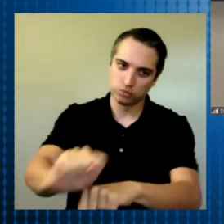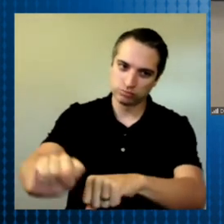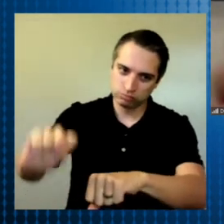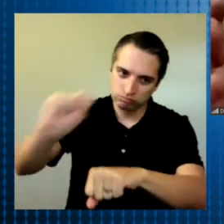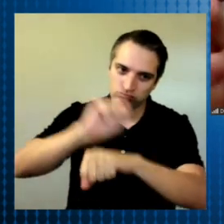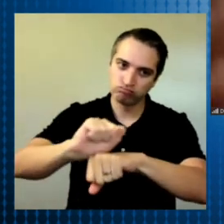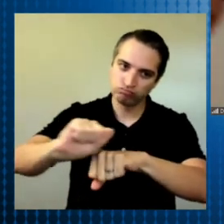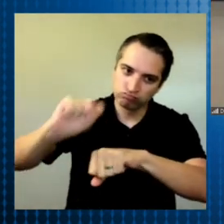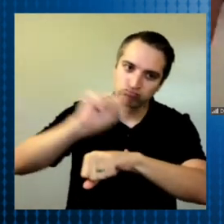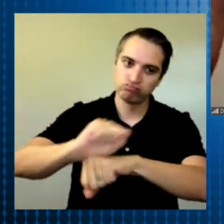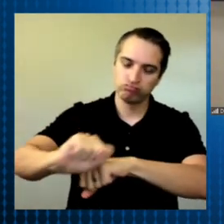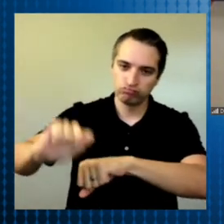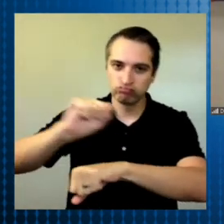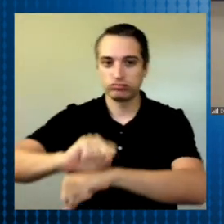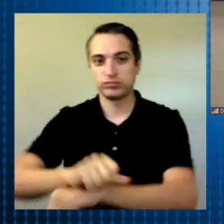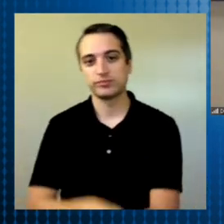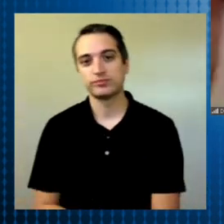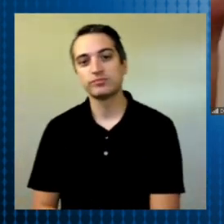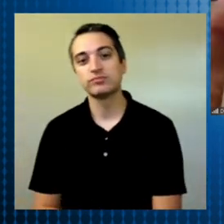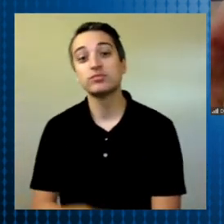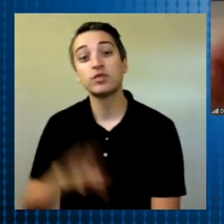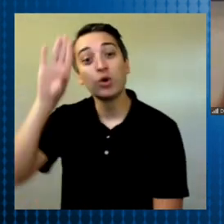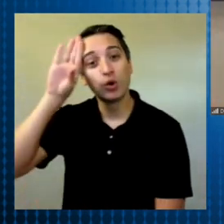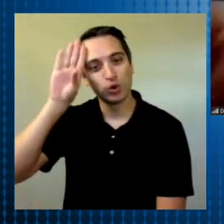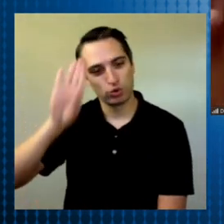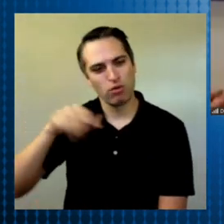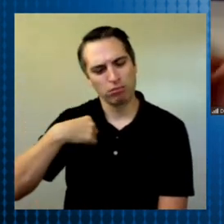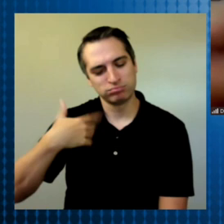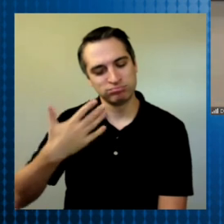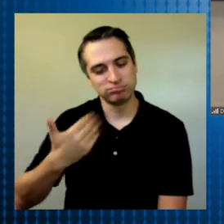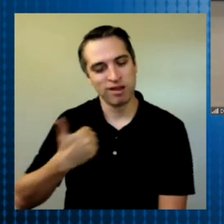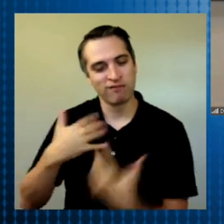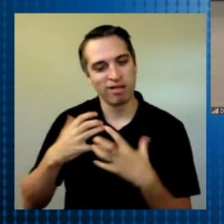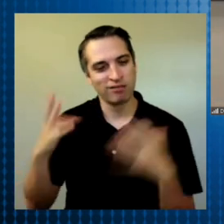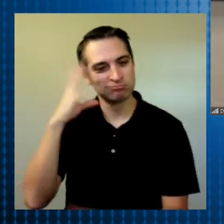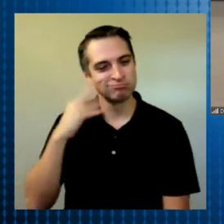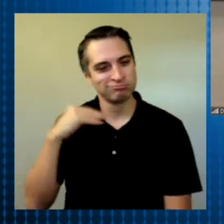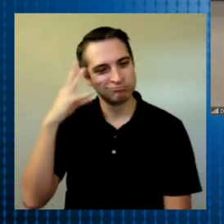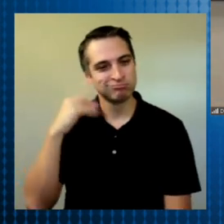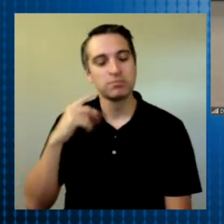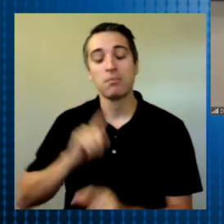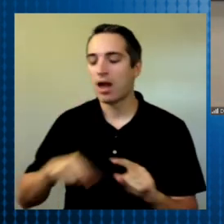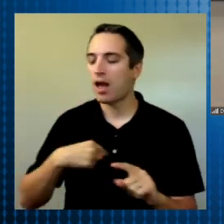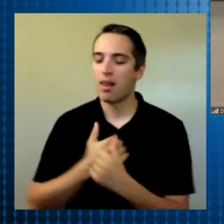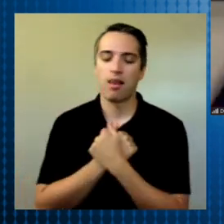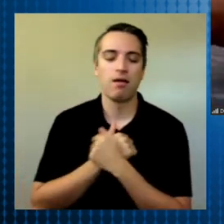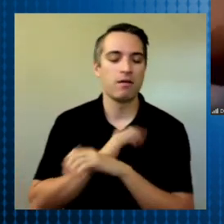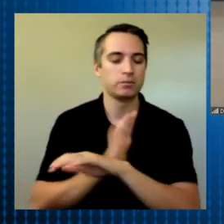Now, I'm a seasoned citizen, but I love music. I just love music. And if you look